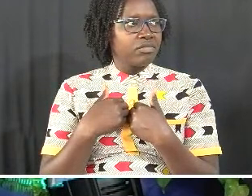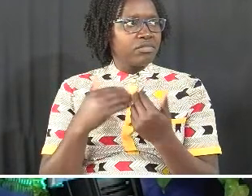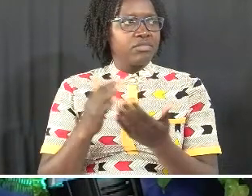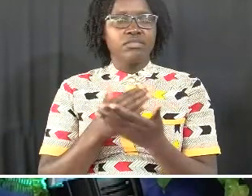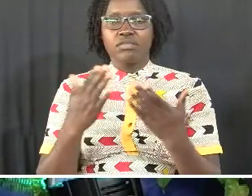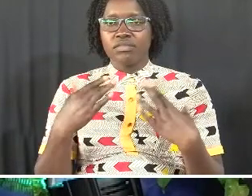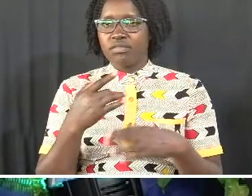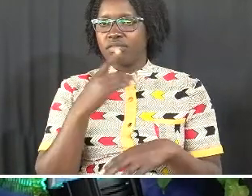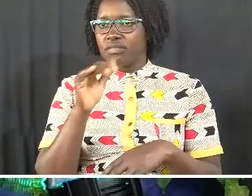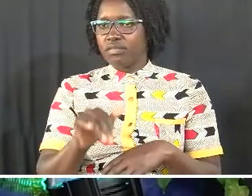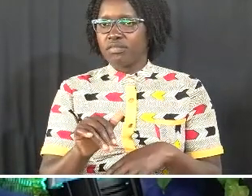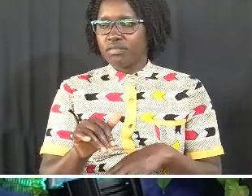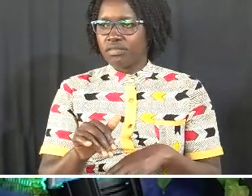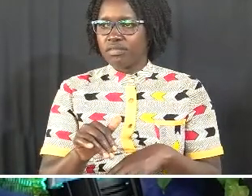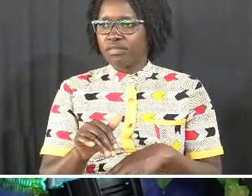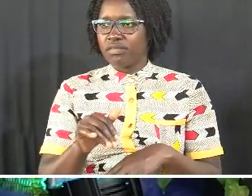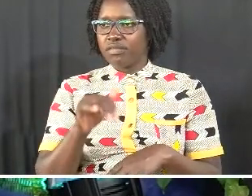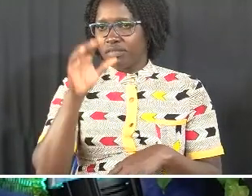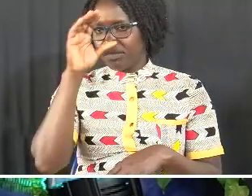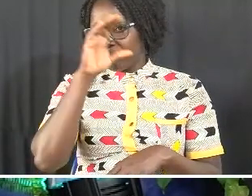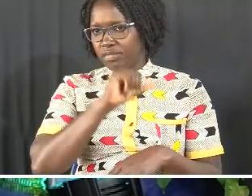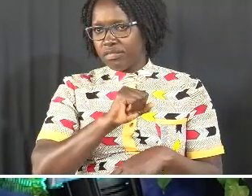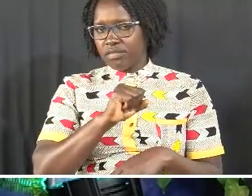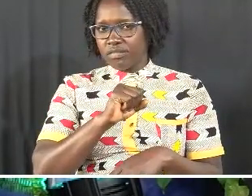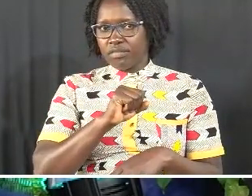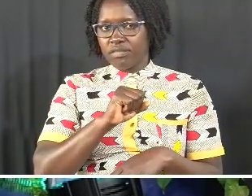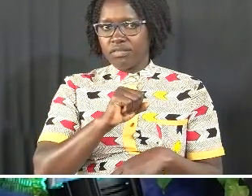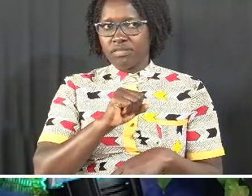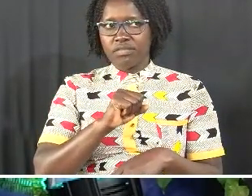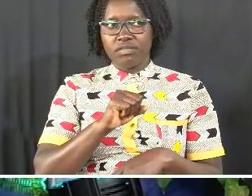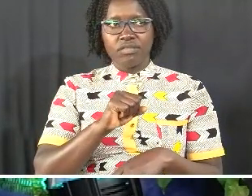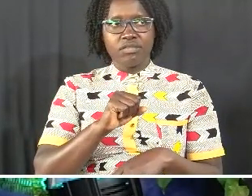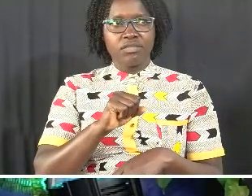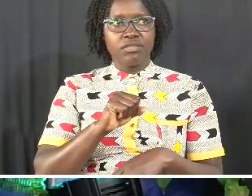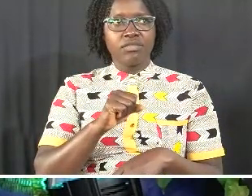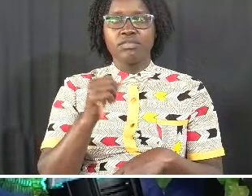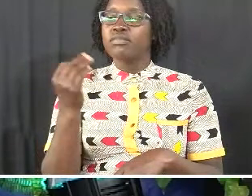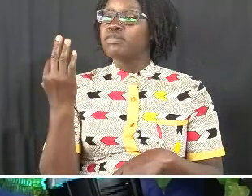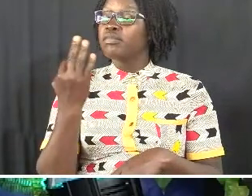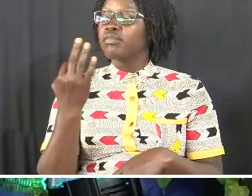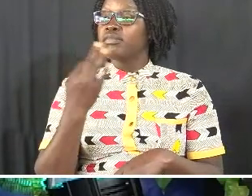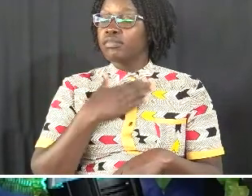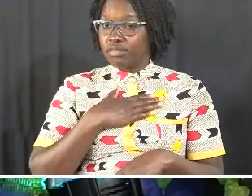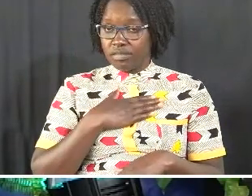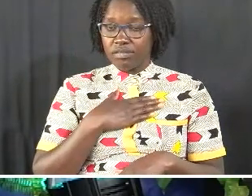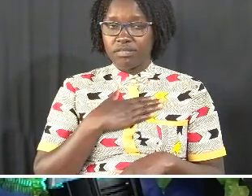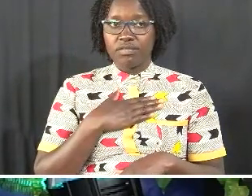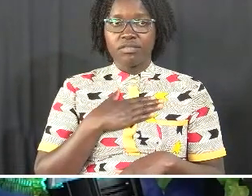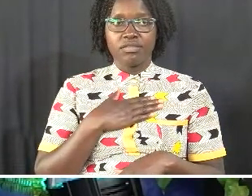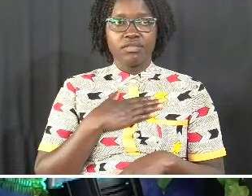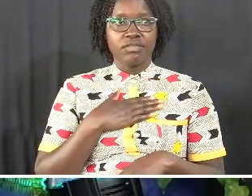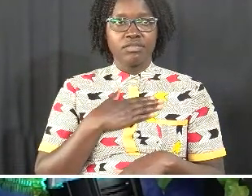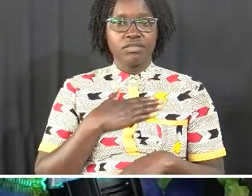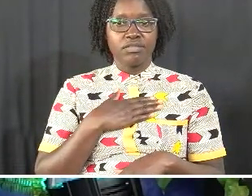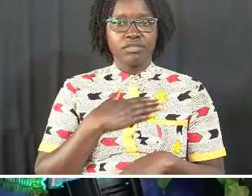people saying that they are listening to this sermon online, I can tell you,